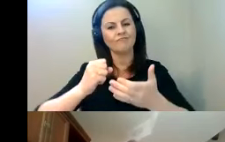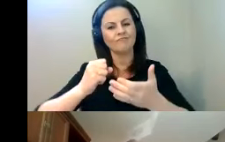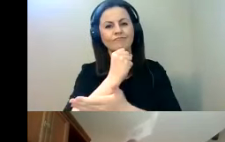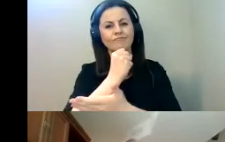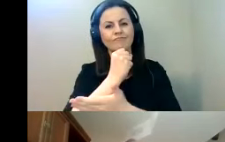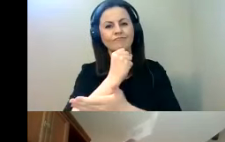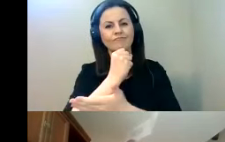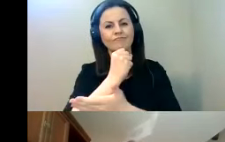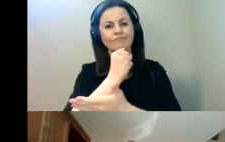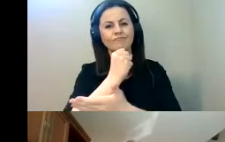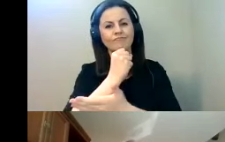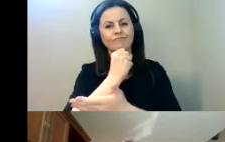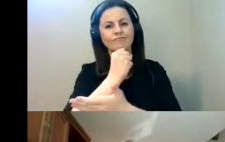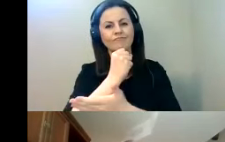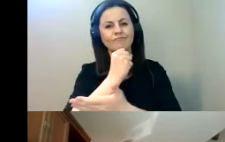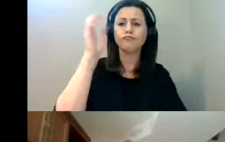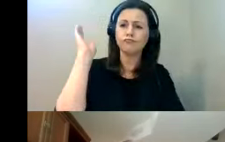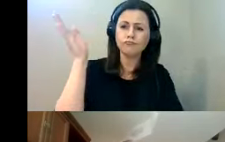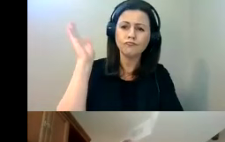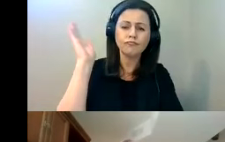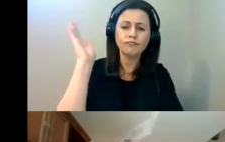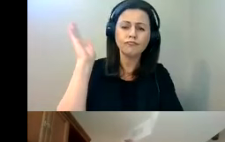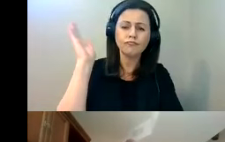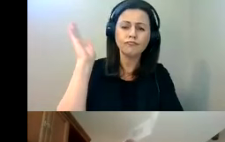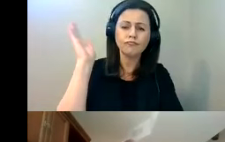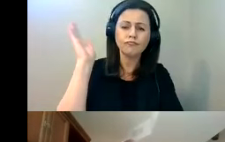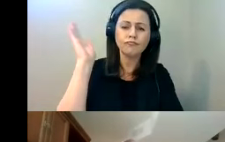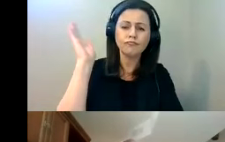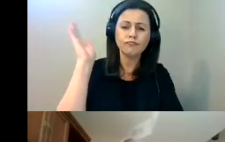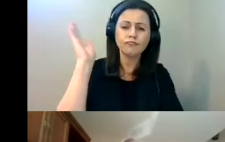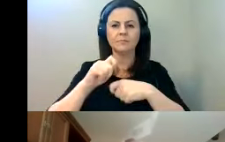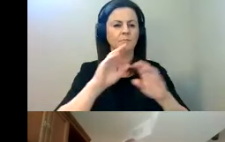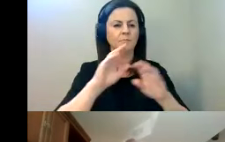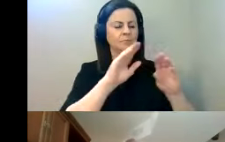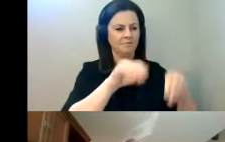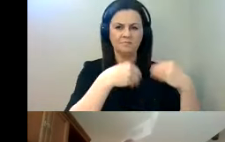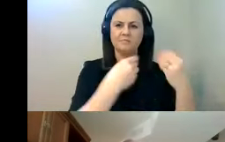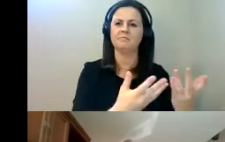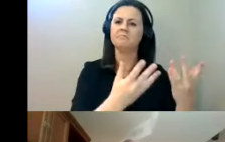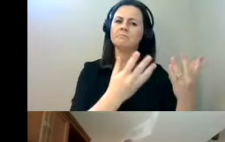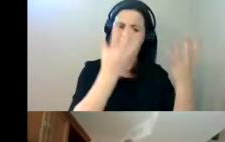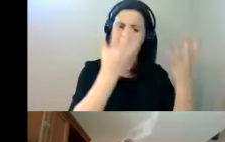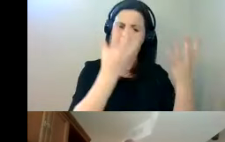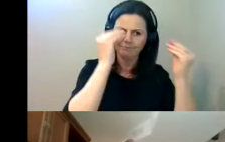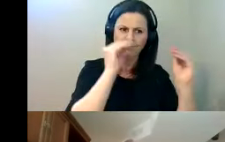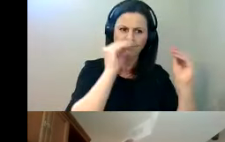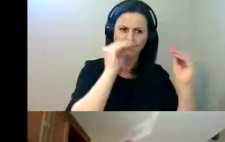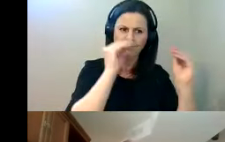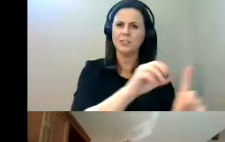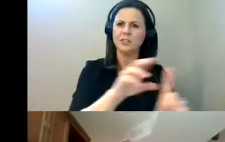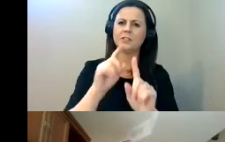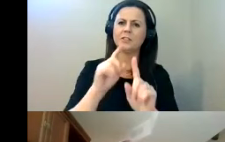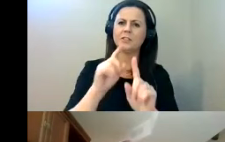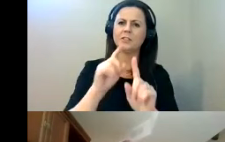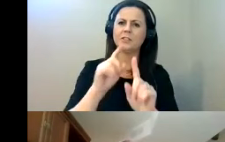a lot of opportunities for people to receive education around some important issues that are very timely and important for older adults as well